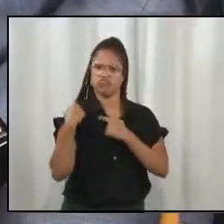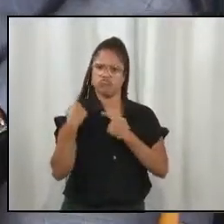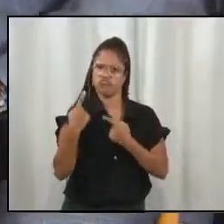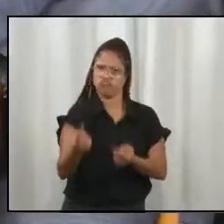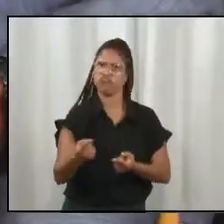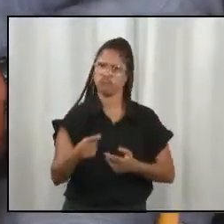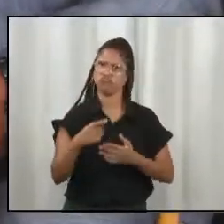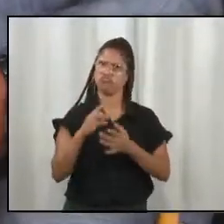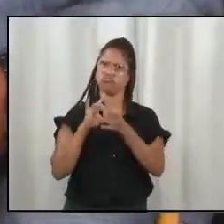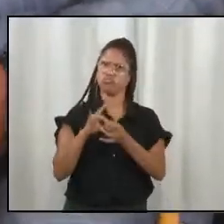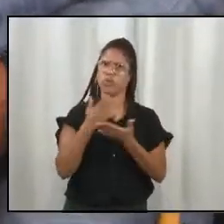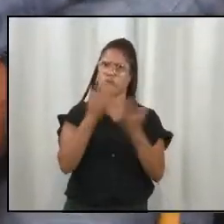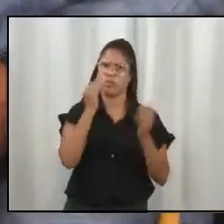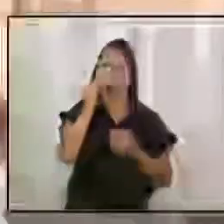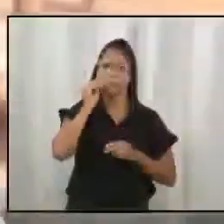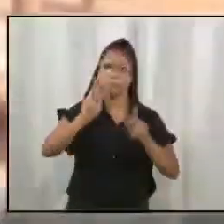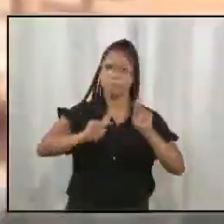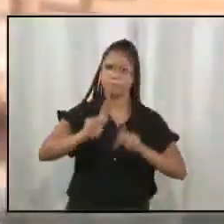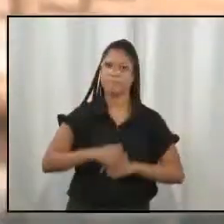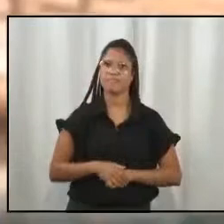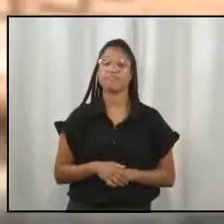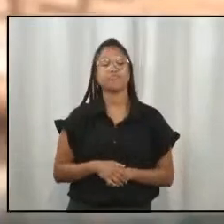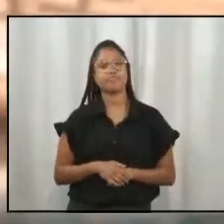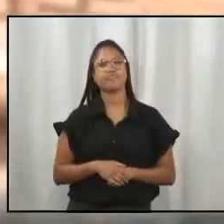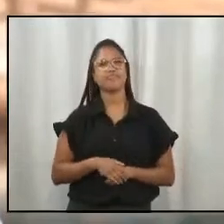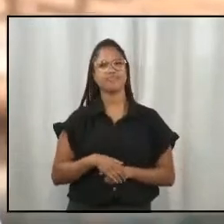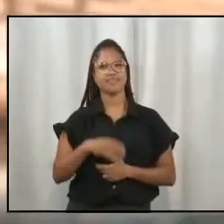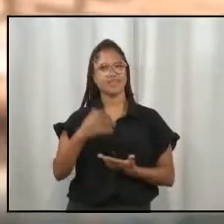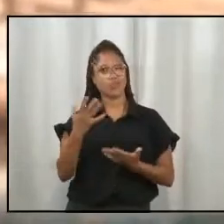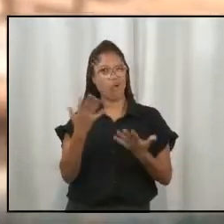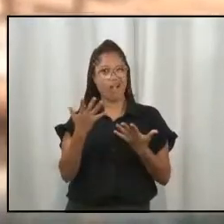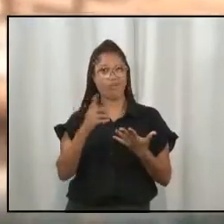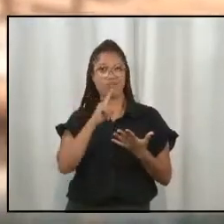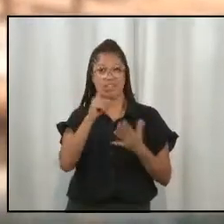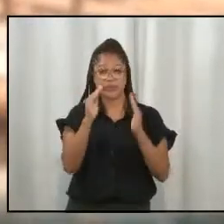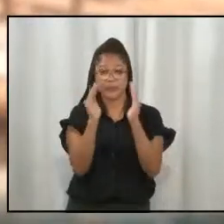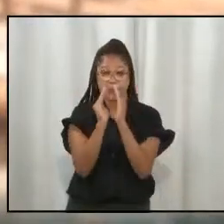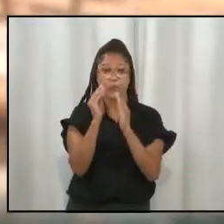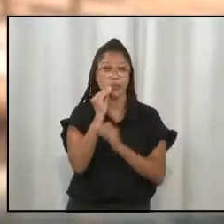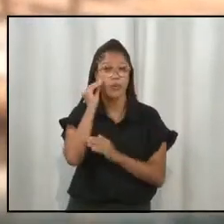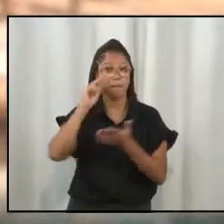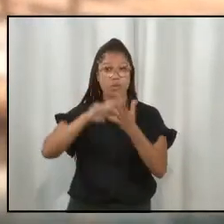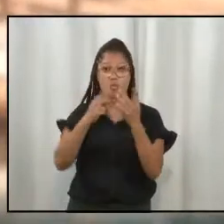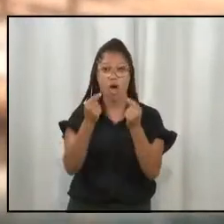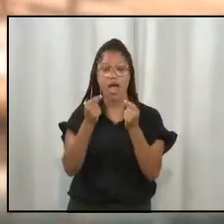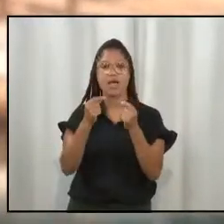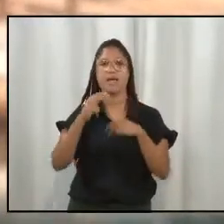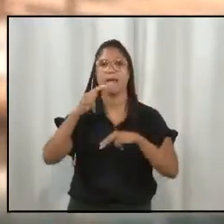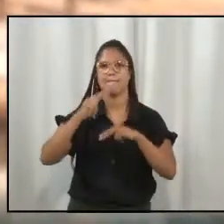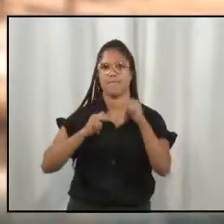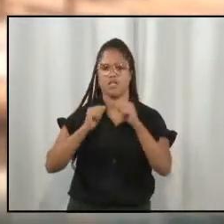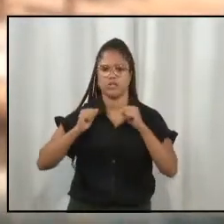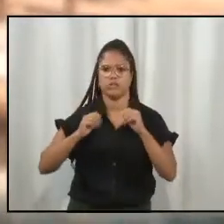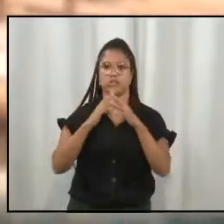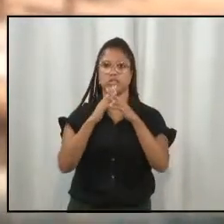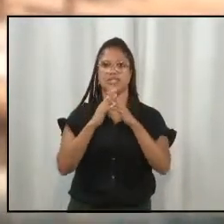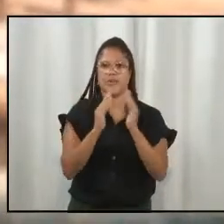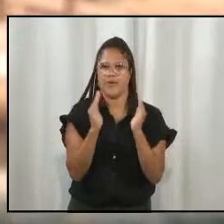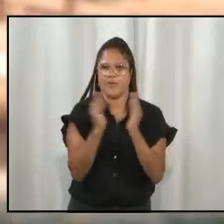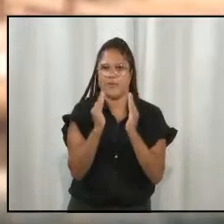city. So the general idea about tiny homes is really just building compact living spaces for